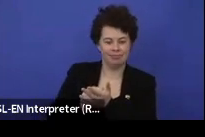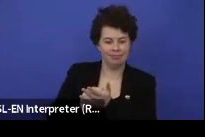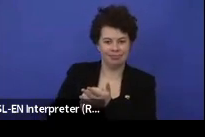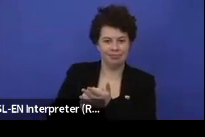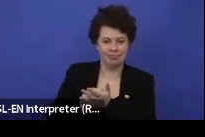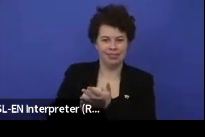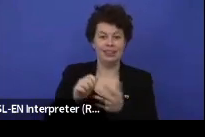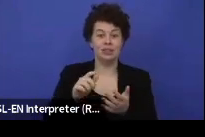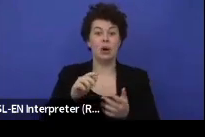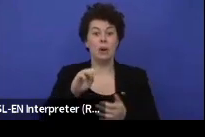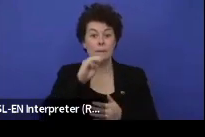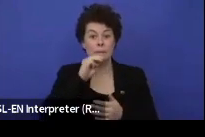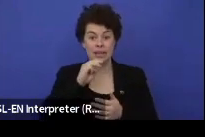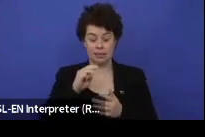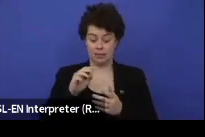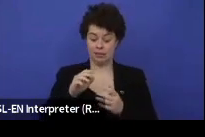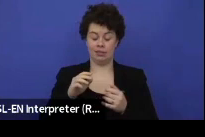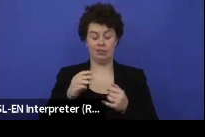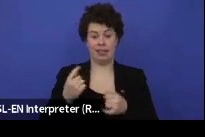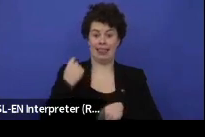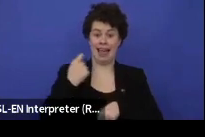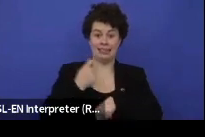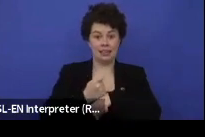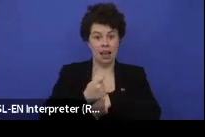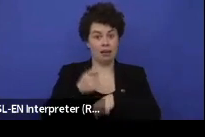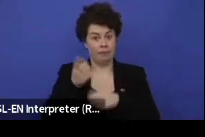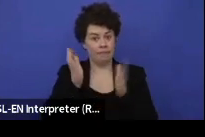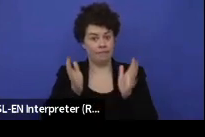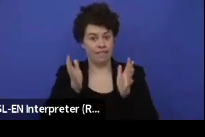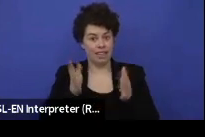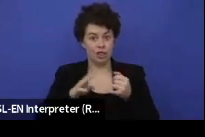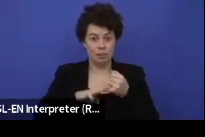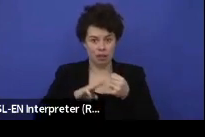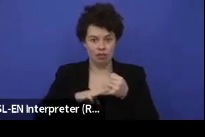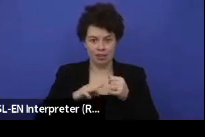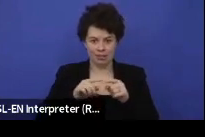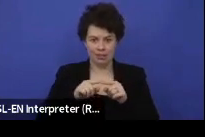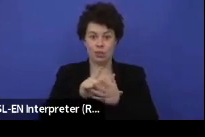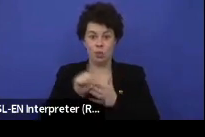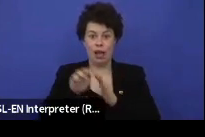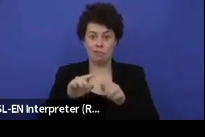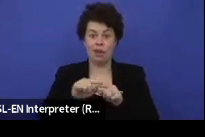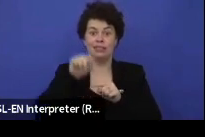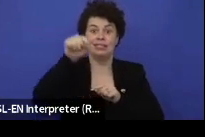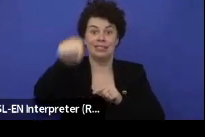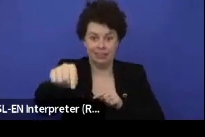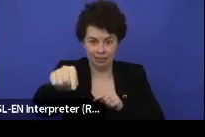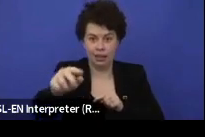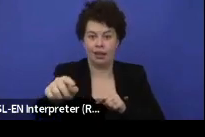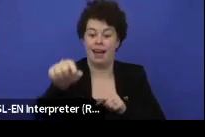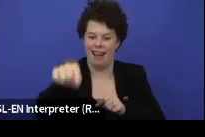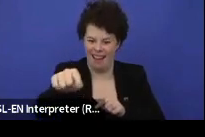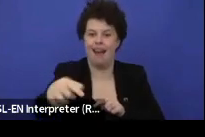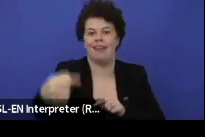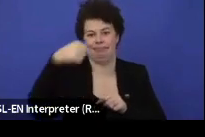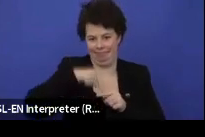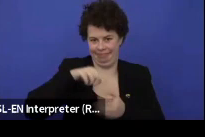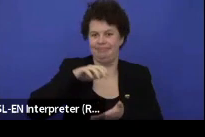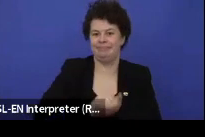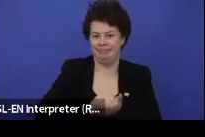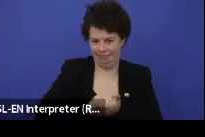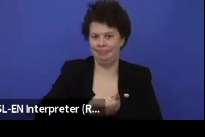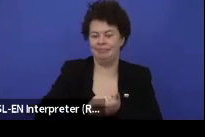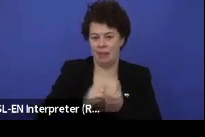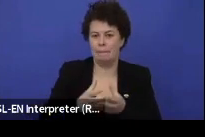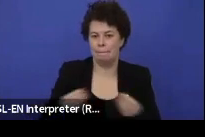the last menstrual cycle. If menopause is just one day, though, again, we might be